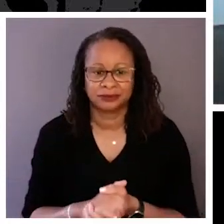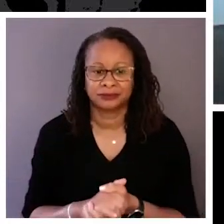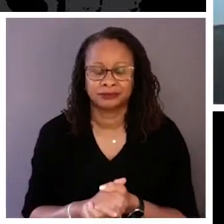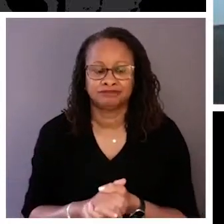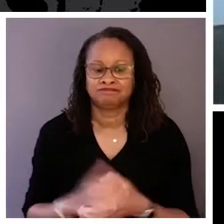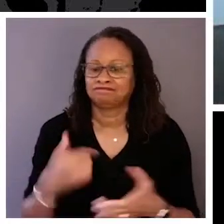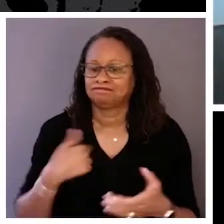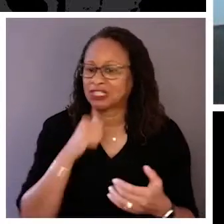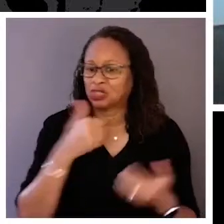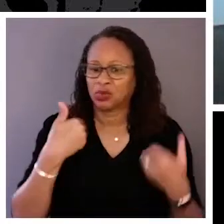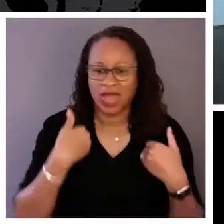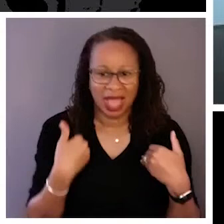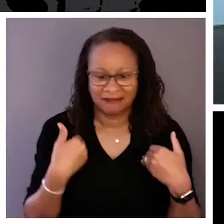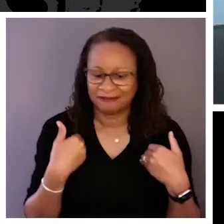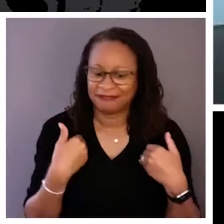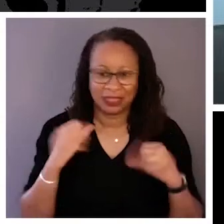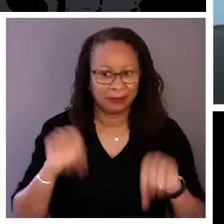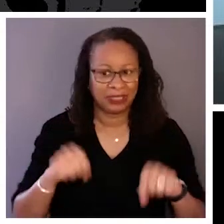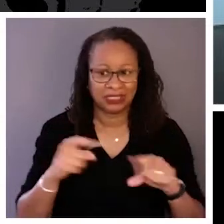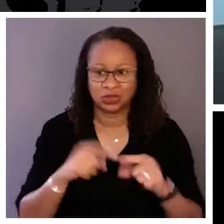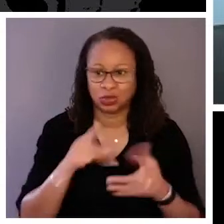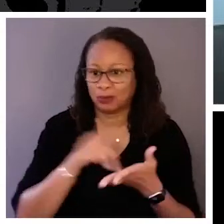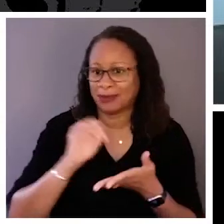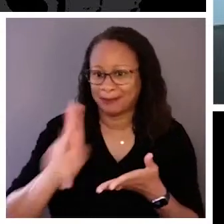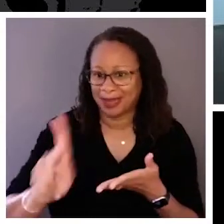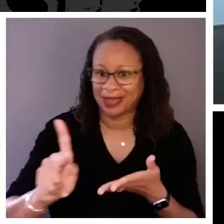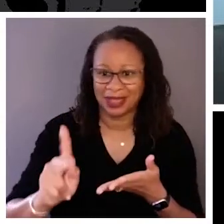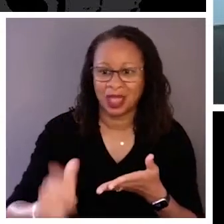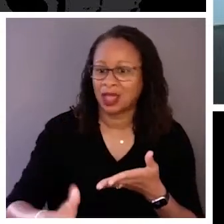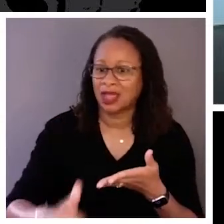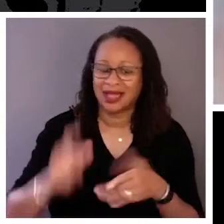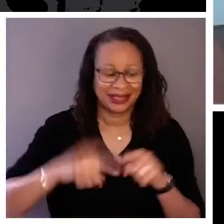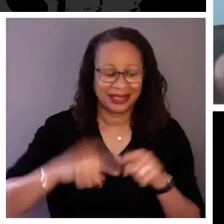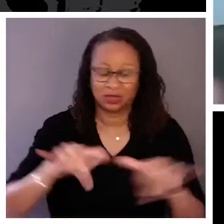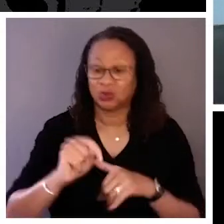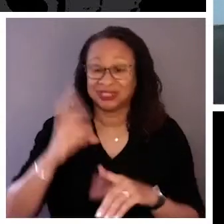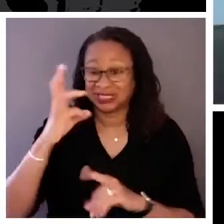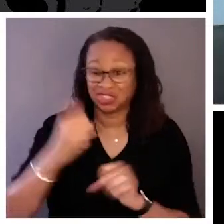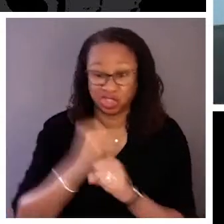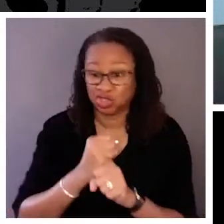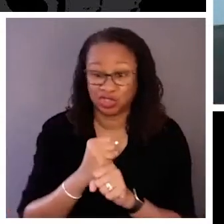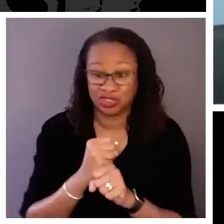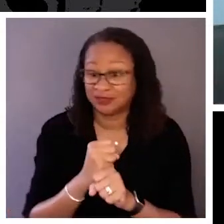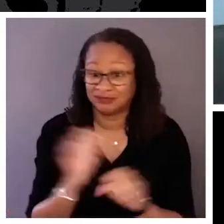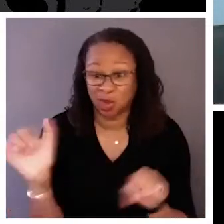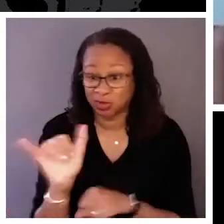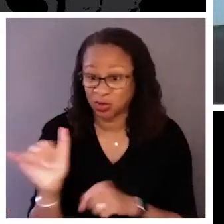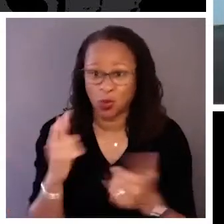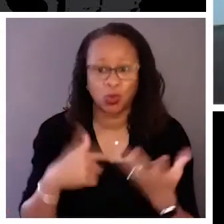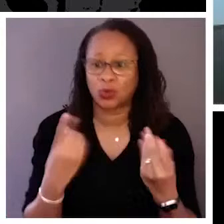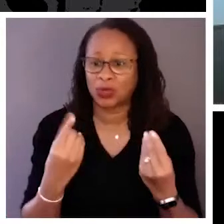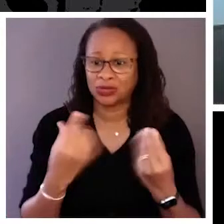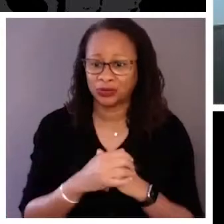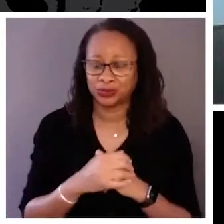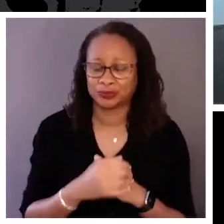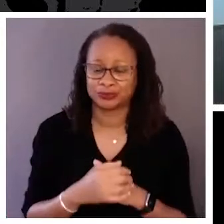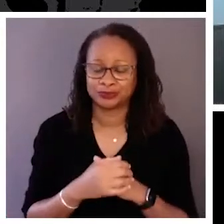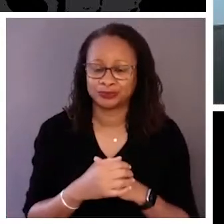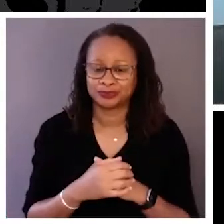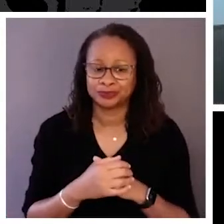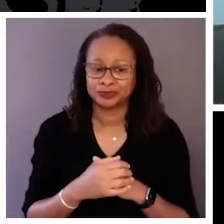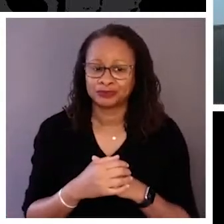have the wherewithal to pay this back. I won't be able to do it in 6 years either. What do I do? And there's